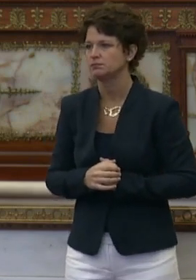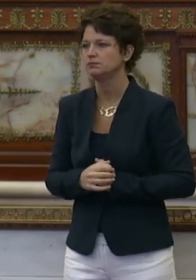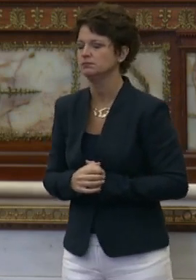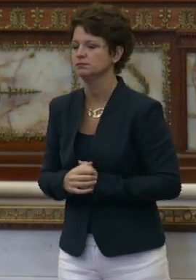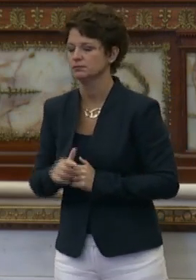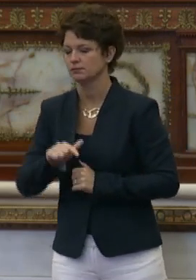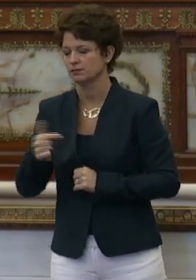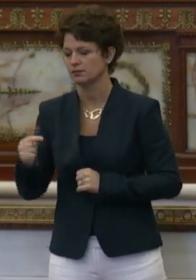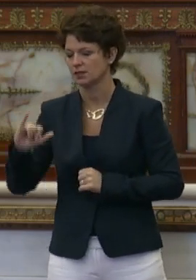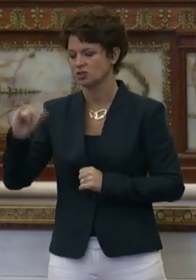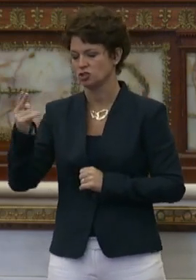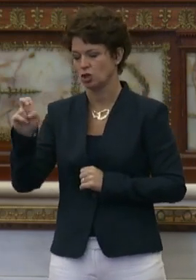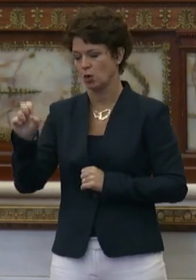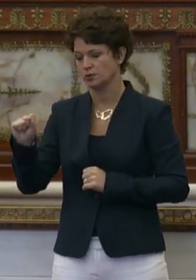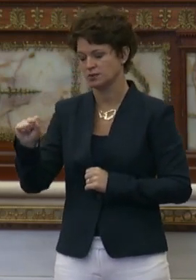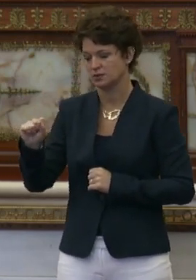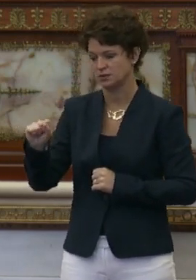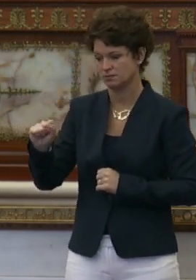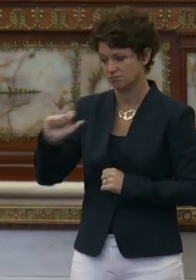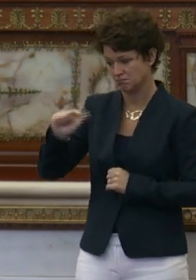Chair recognizes Councilman Jones.